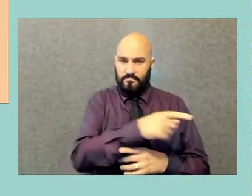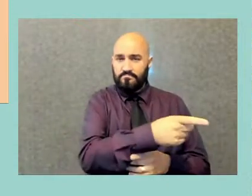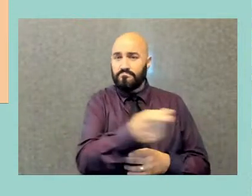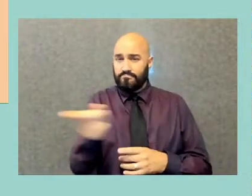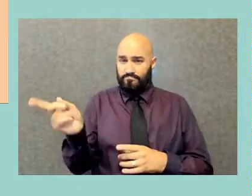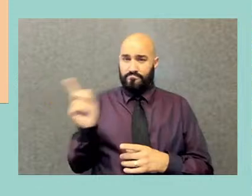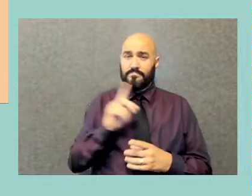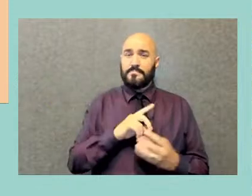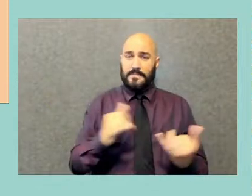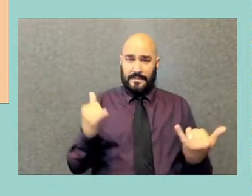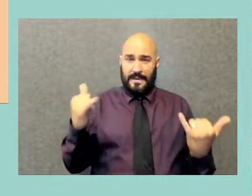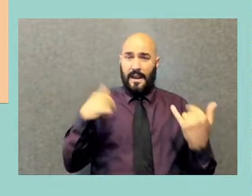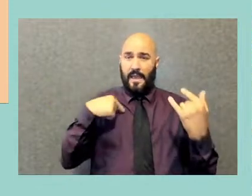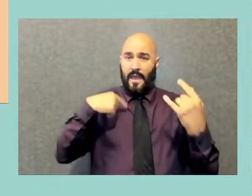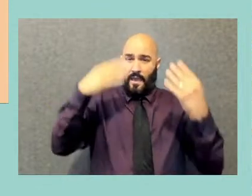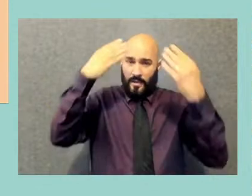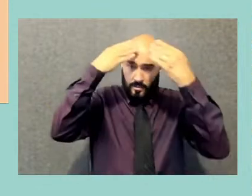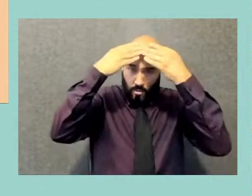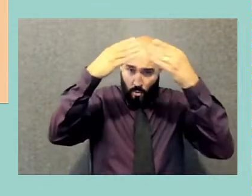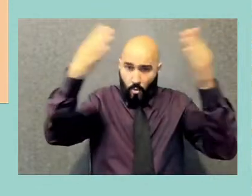opening. We are